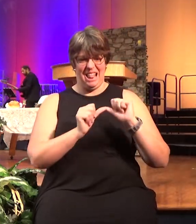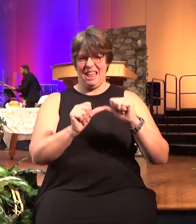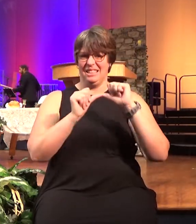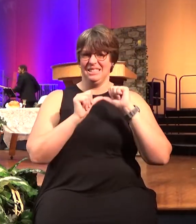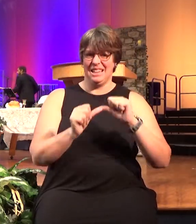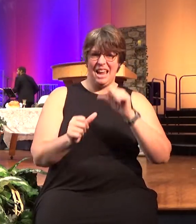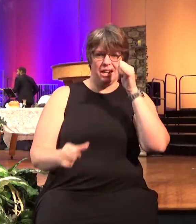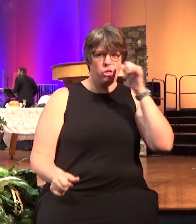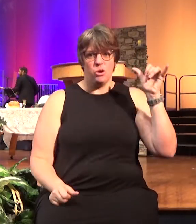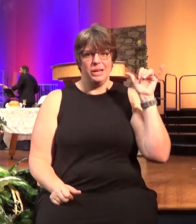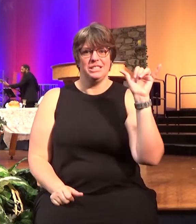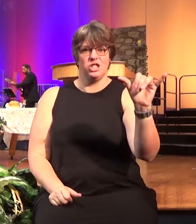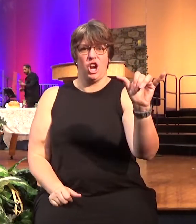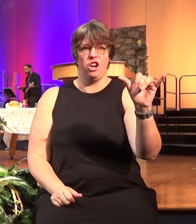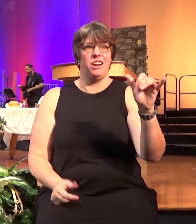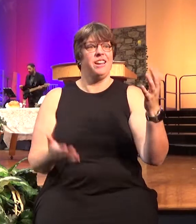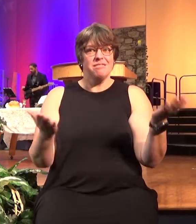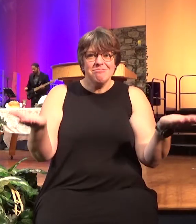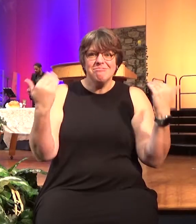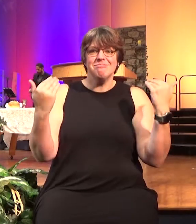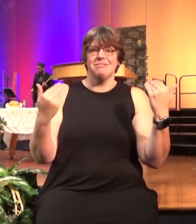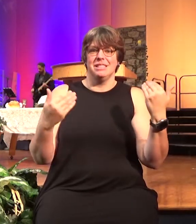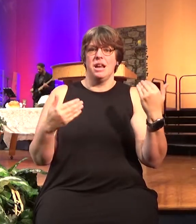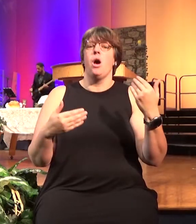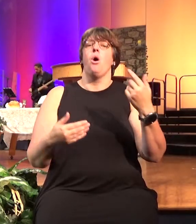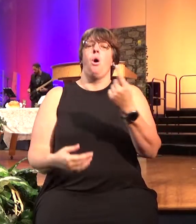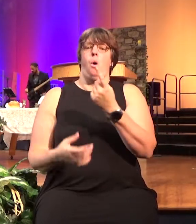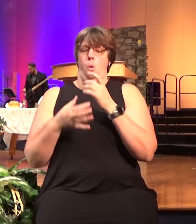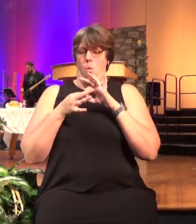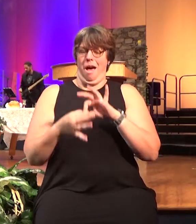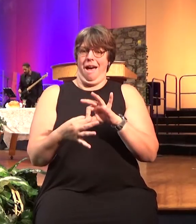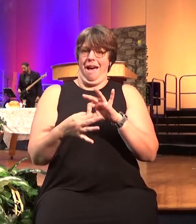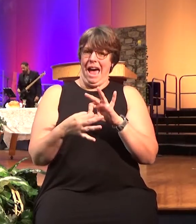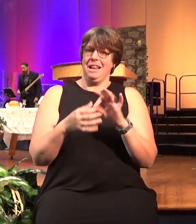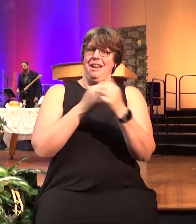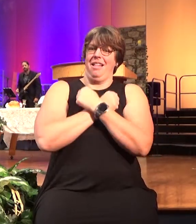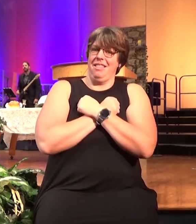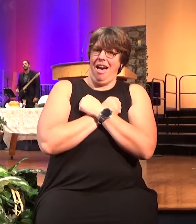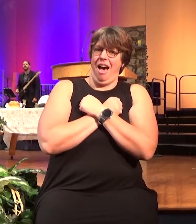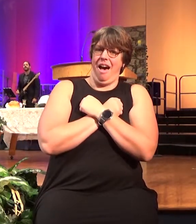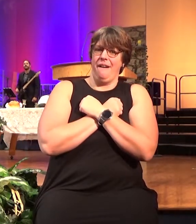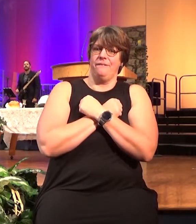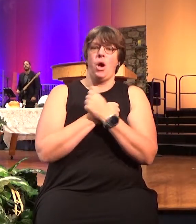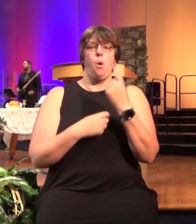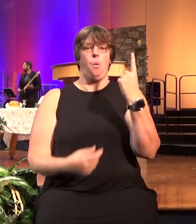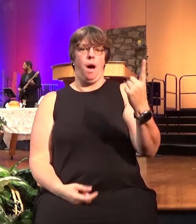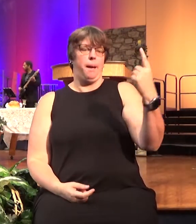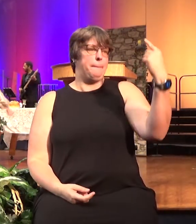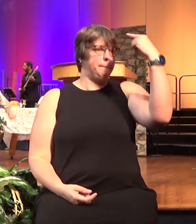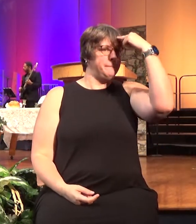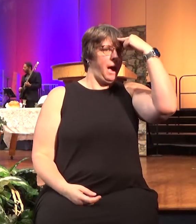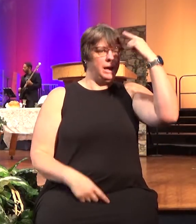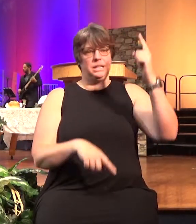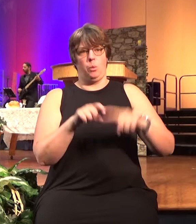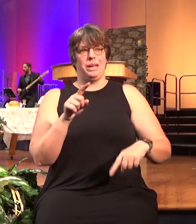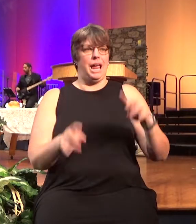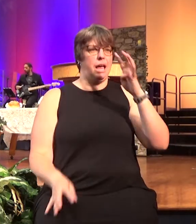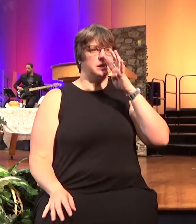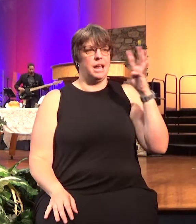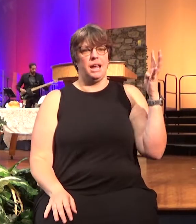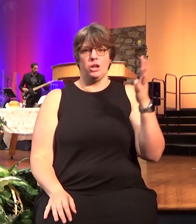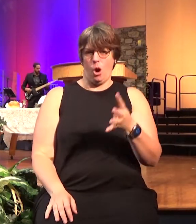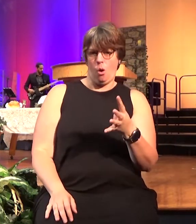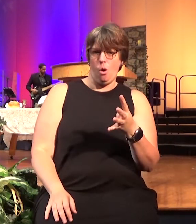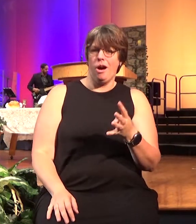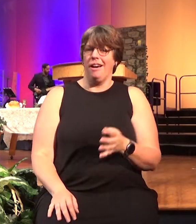thought that binds us right down to the core. Our divinity lasting